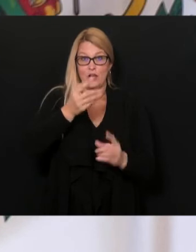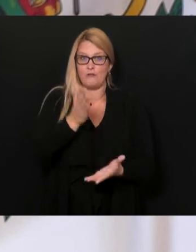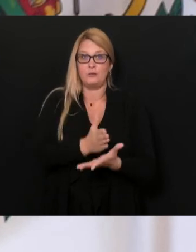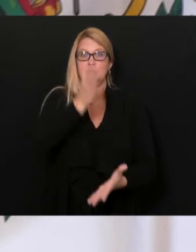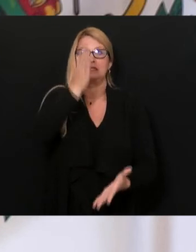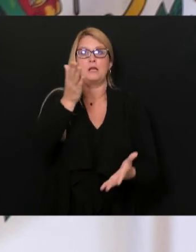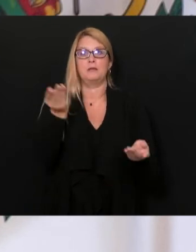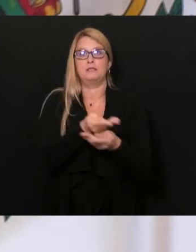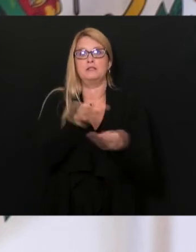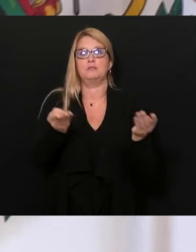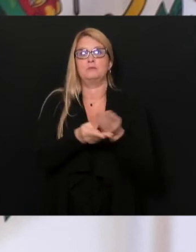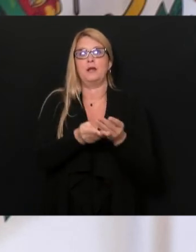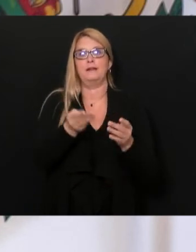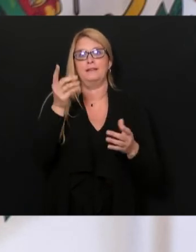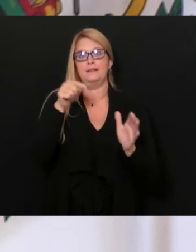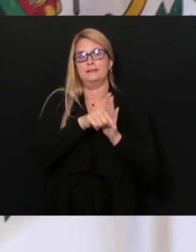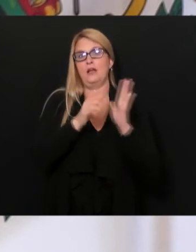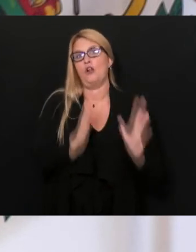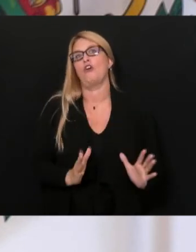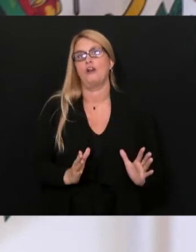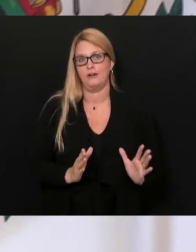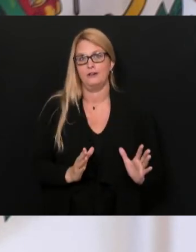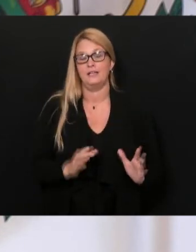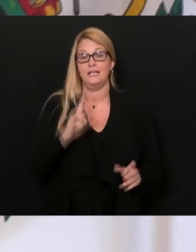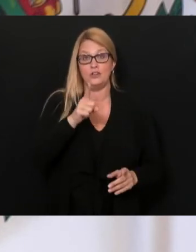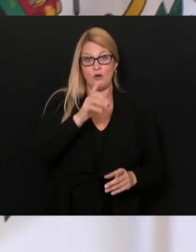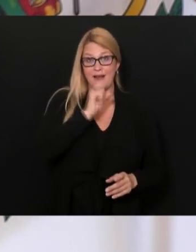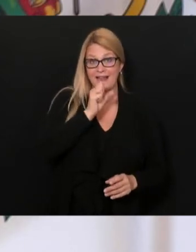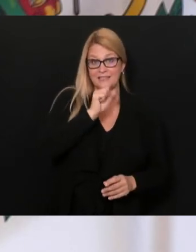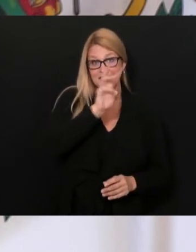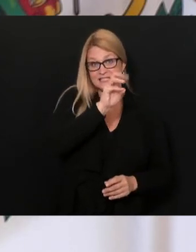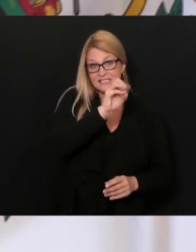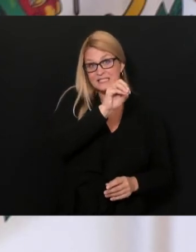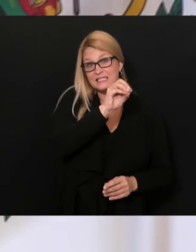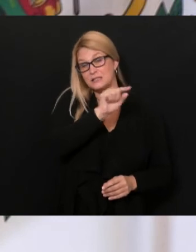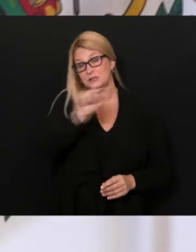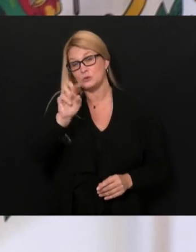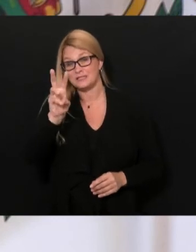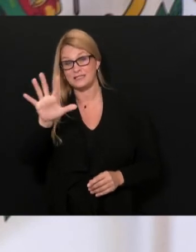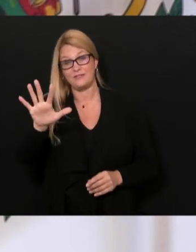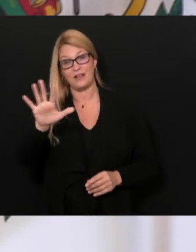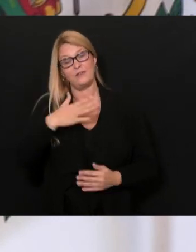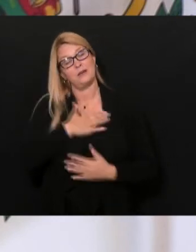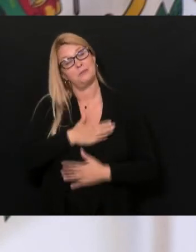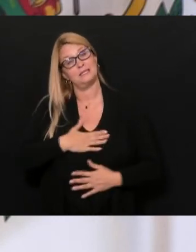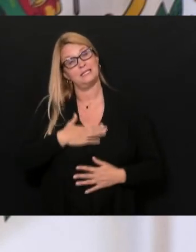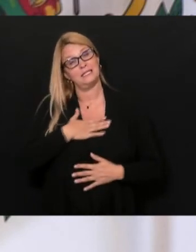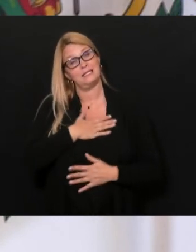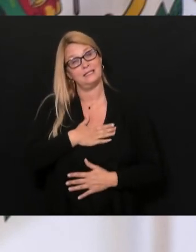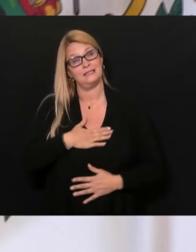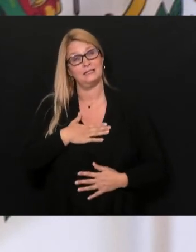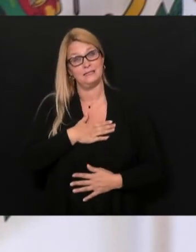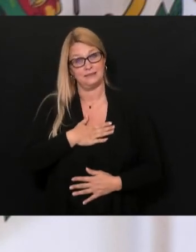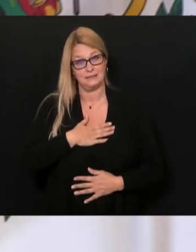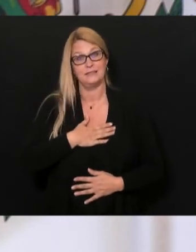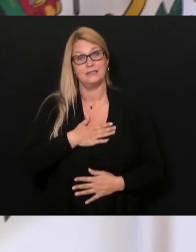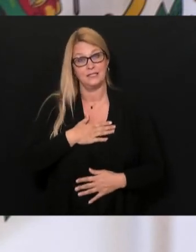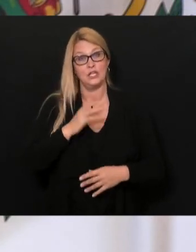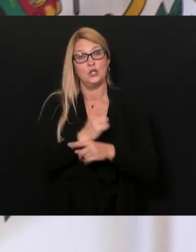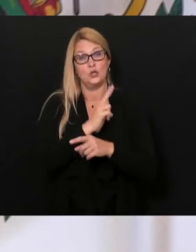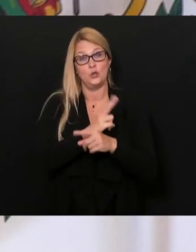killer. And if you're 60 or 65 years of age, please take heed. You know, wearing